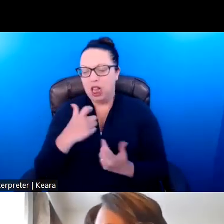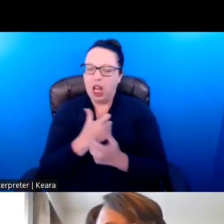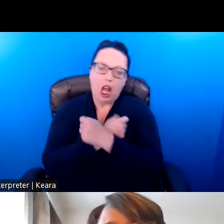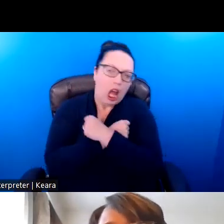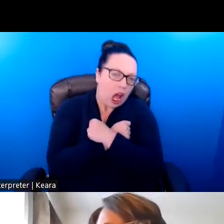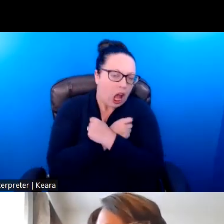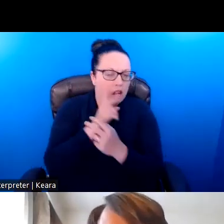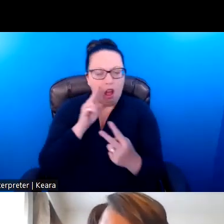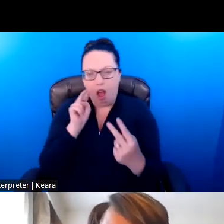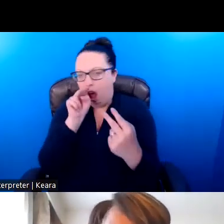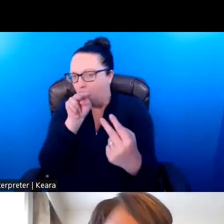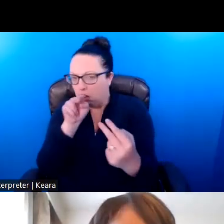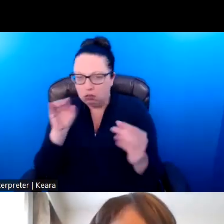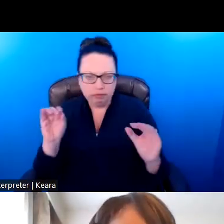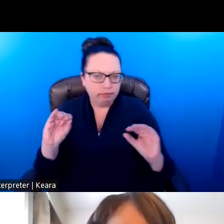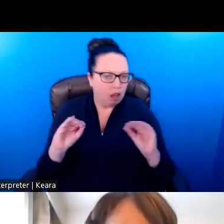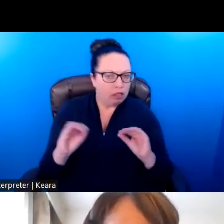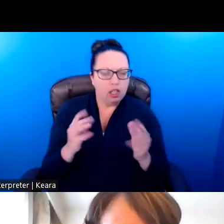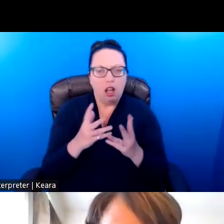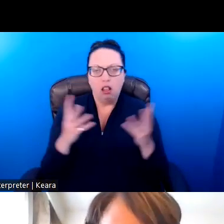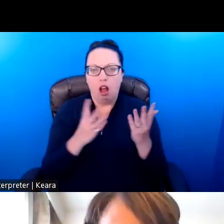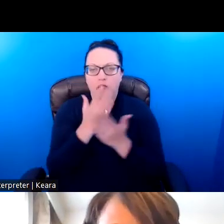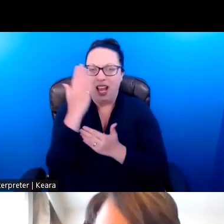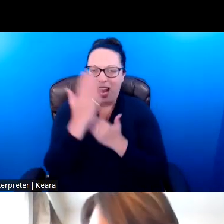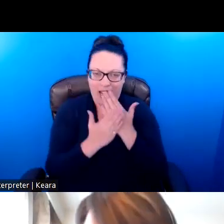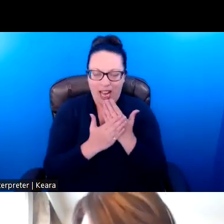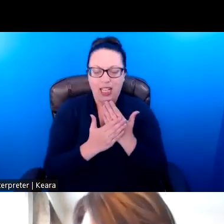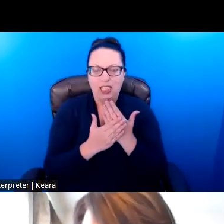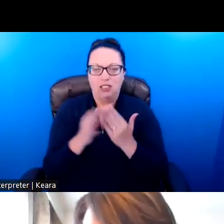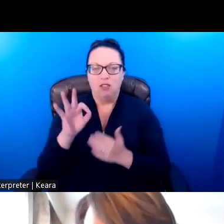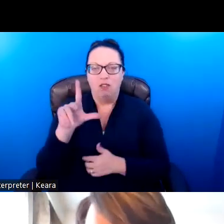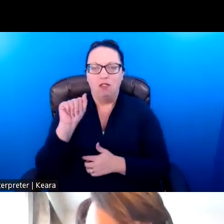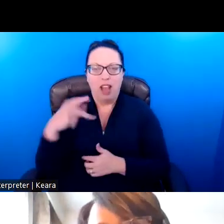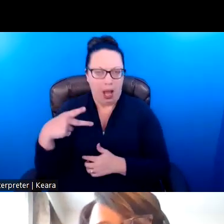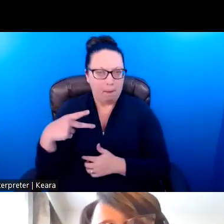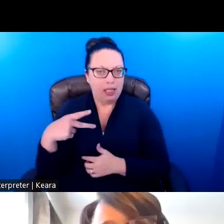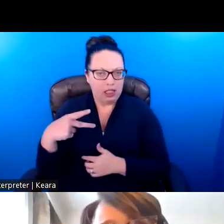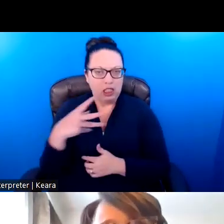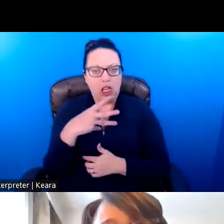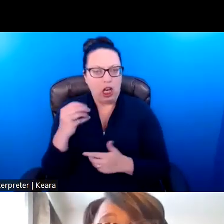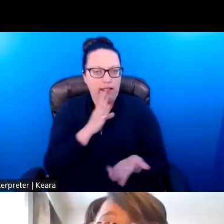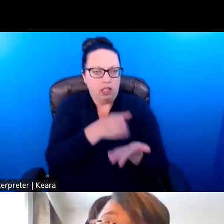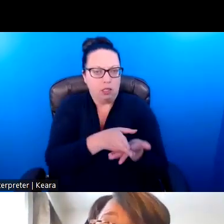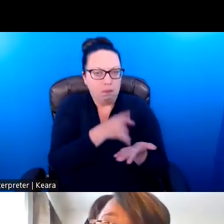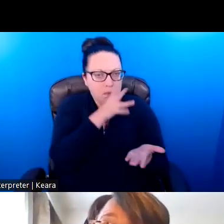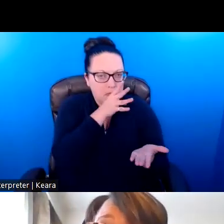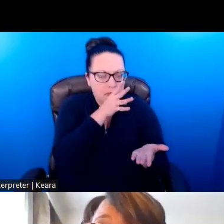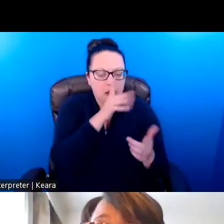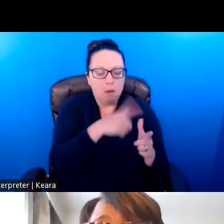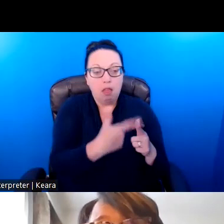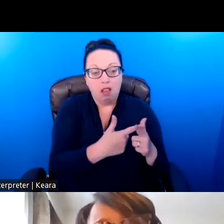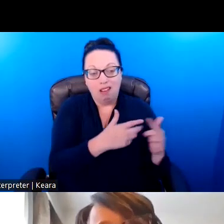eye contact, a lot of flapping with the hands and the echolalia. But then as he started getting older, going